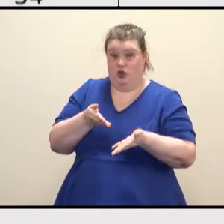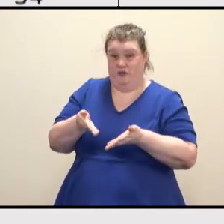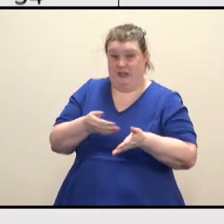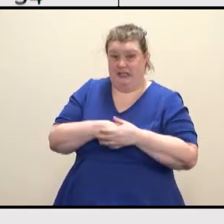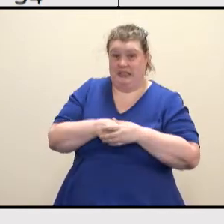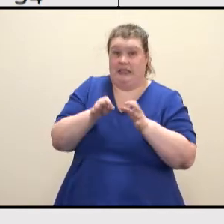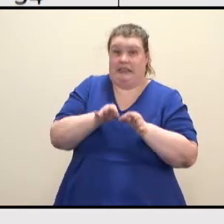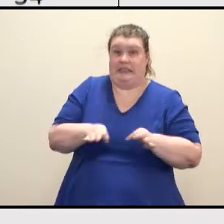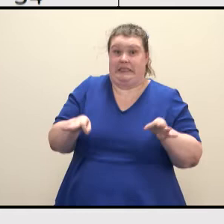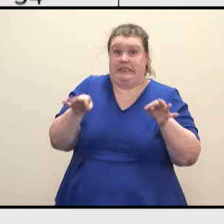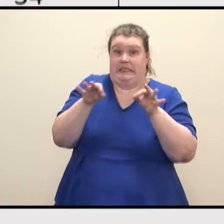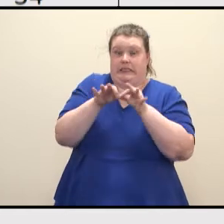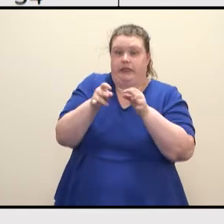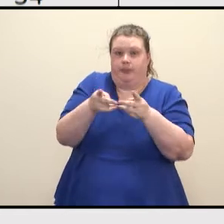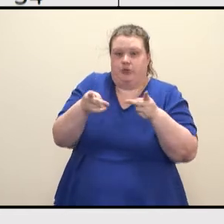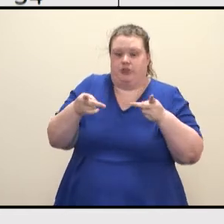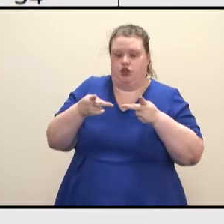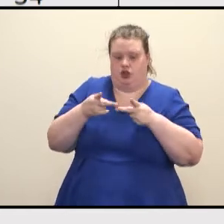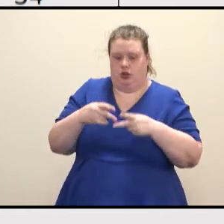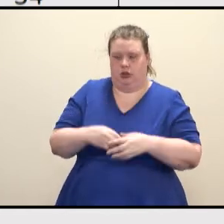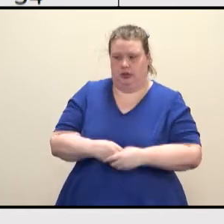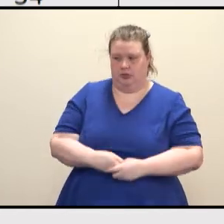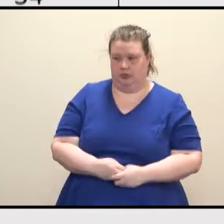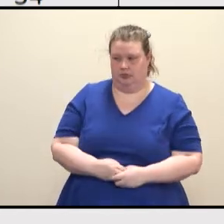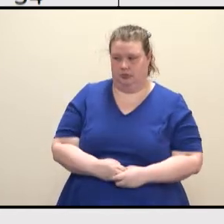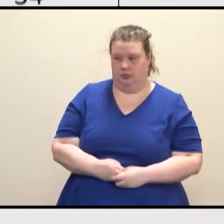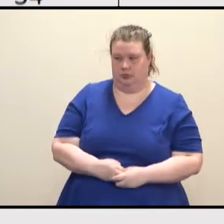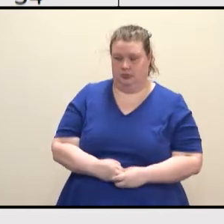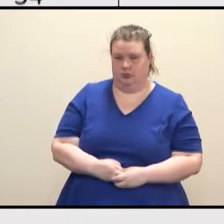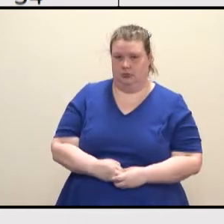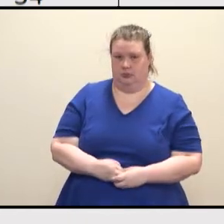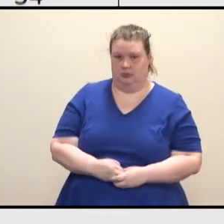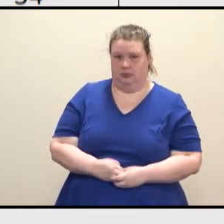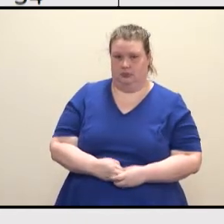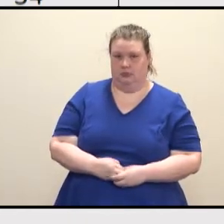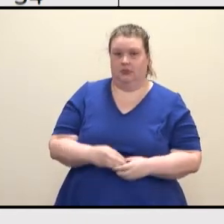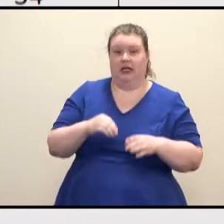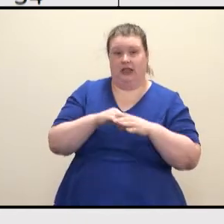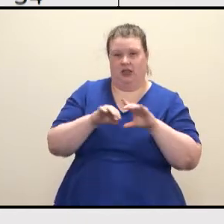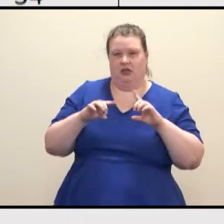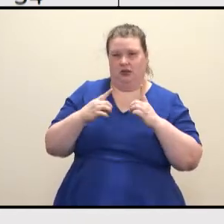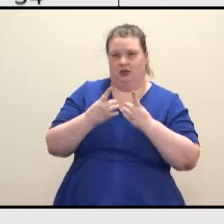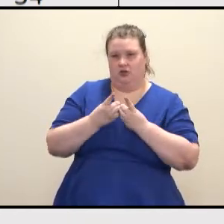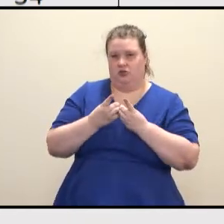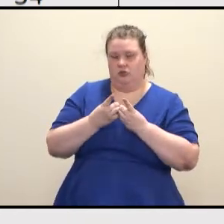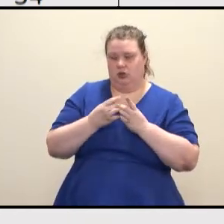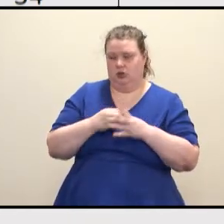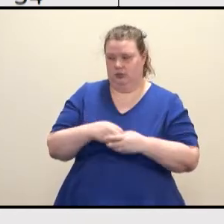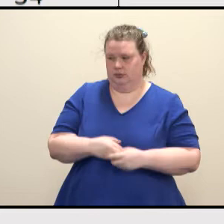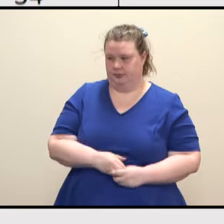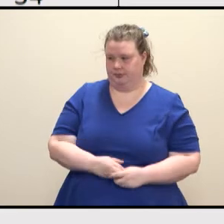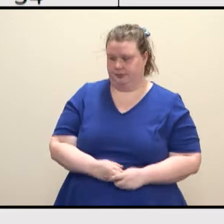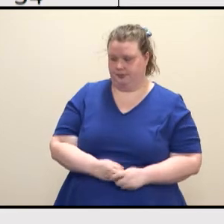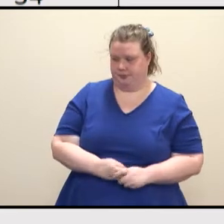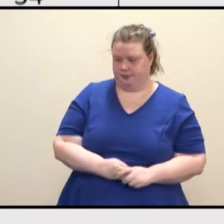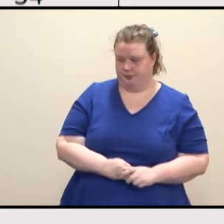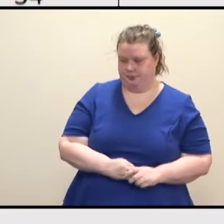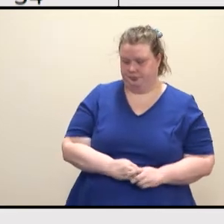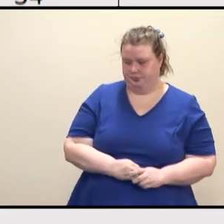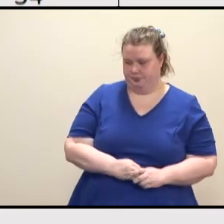those other really key positions in your schools and, in the district. And so we want to make sure that those groups